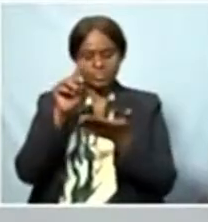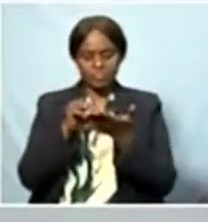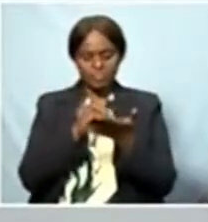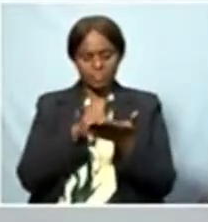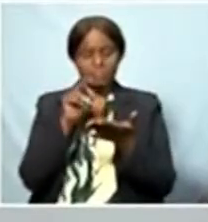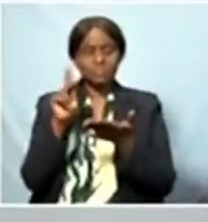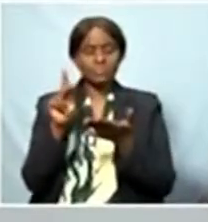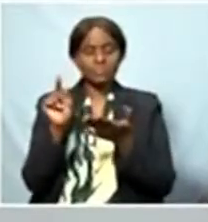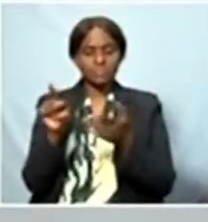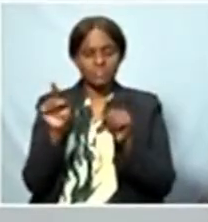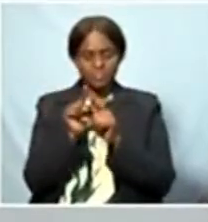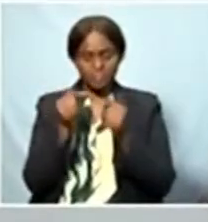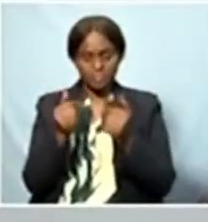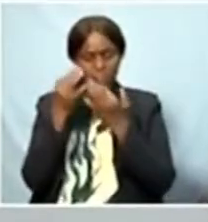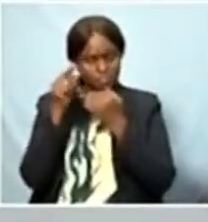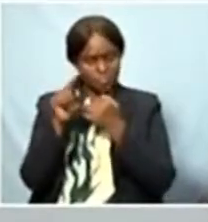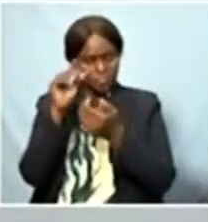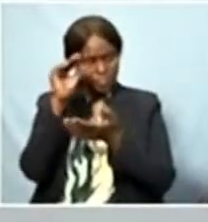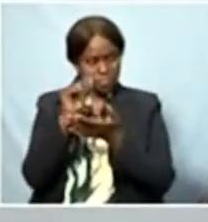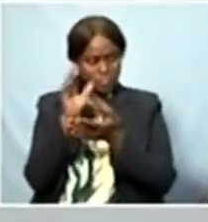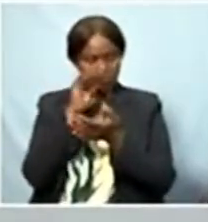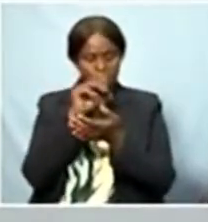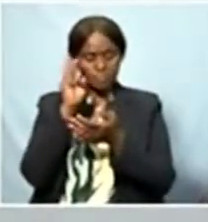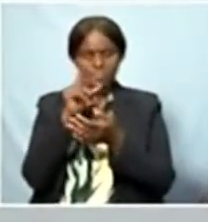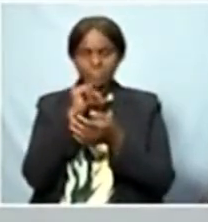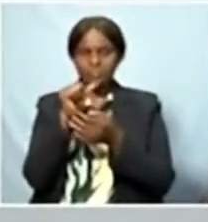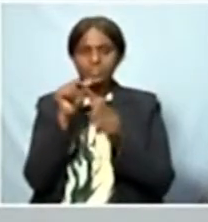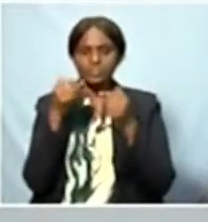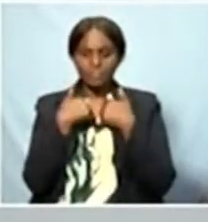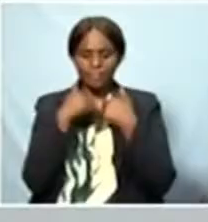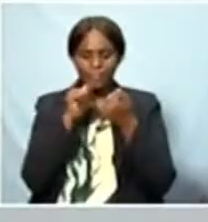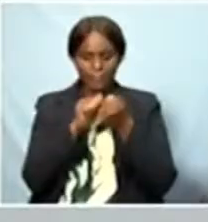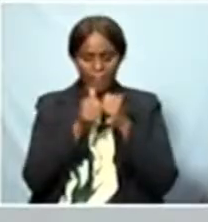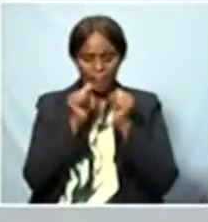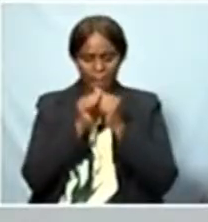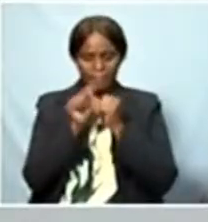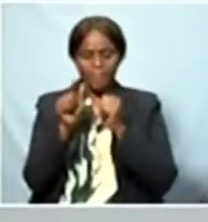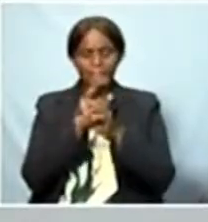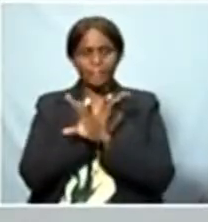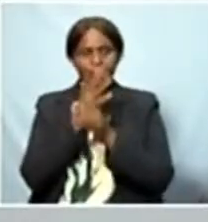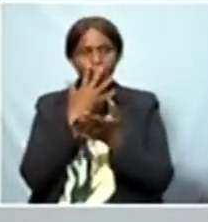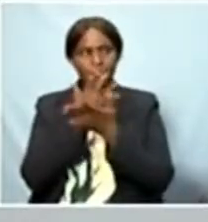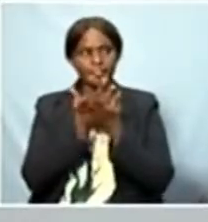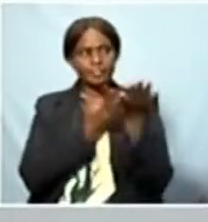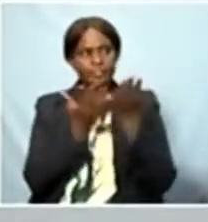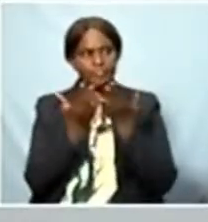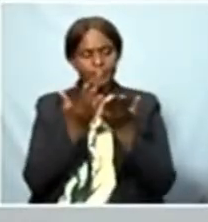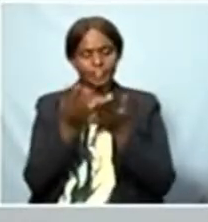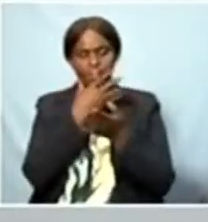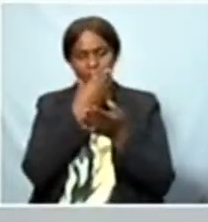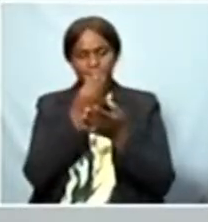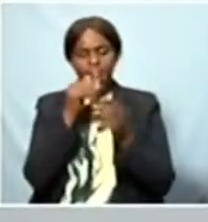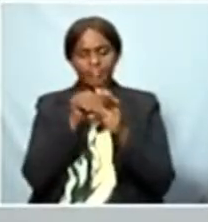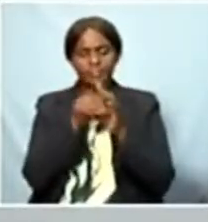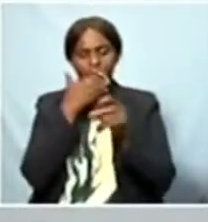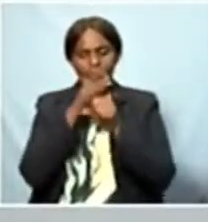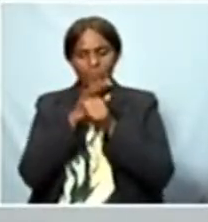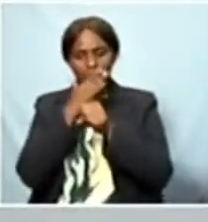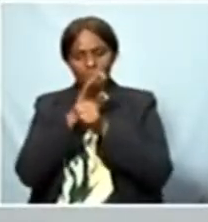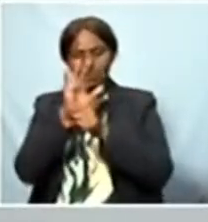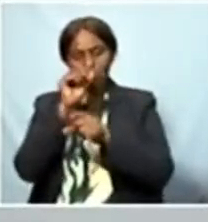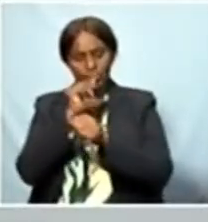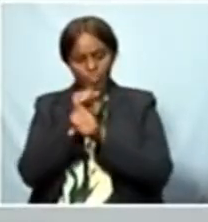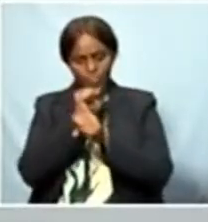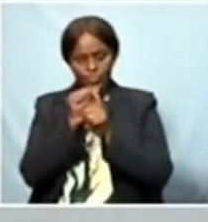kwacha. It is hoped that this reduction will not gravely affect the operations of the Zambia Correctional Service Commission in fulfilling its mandate